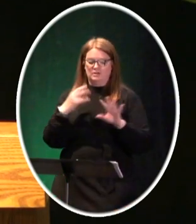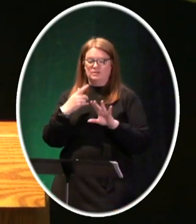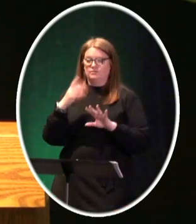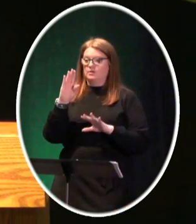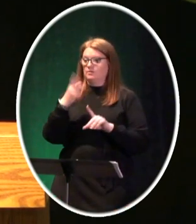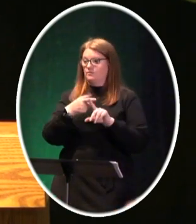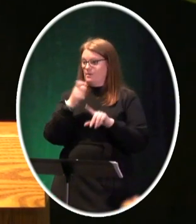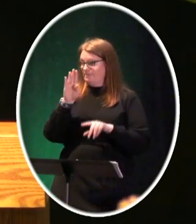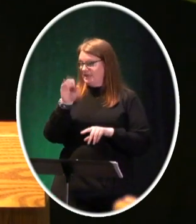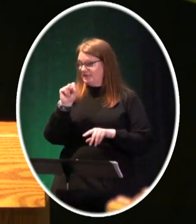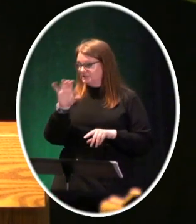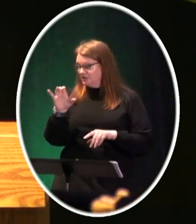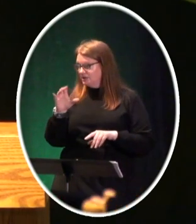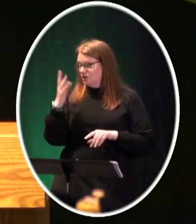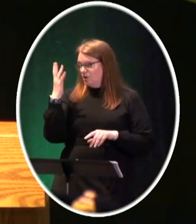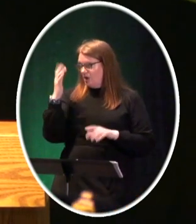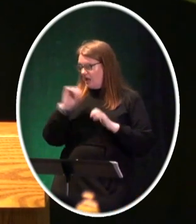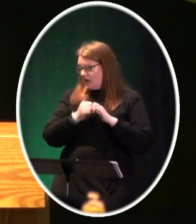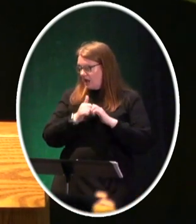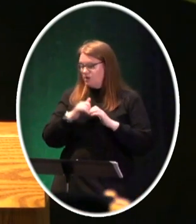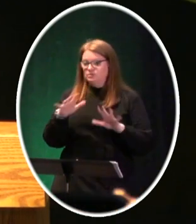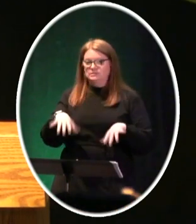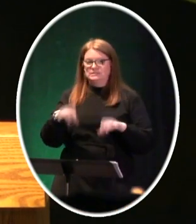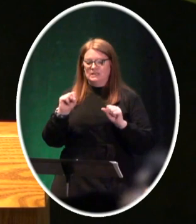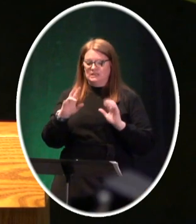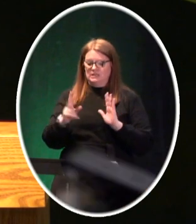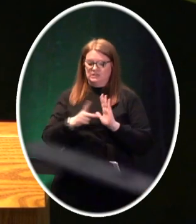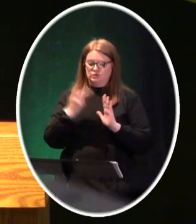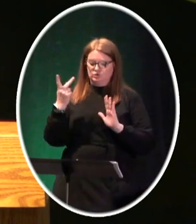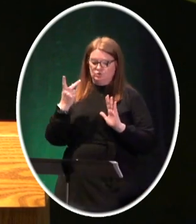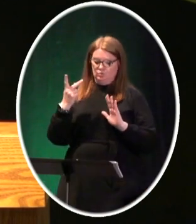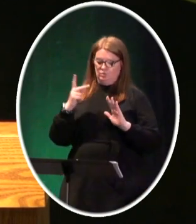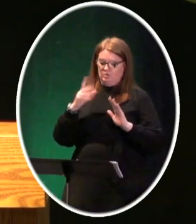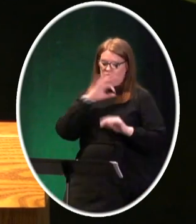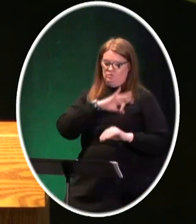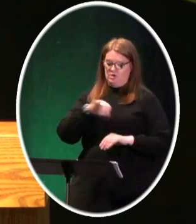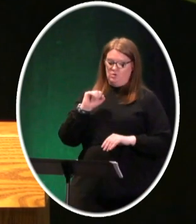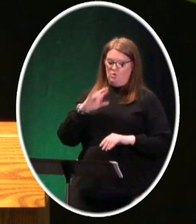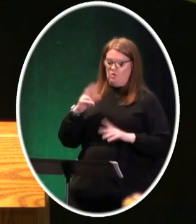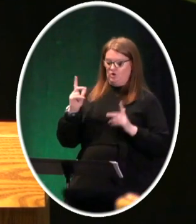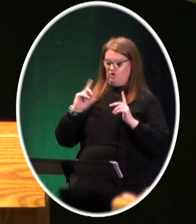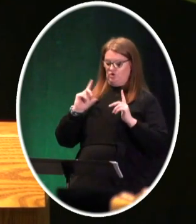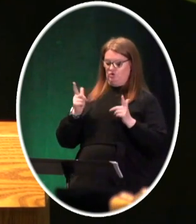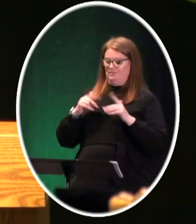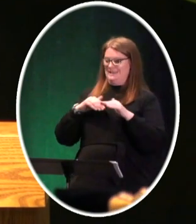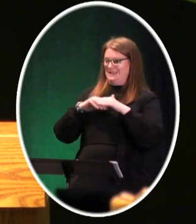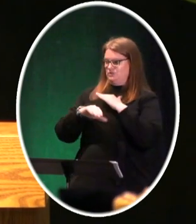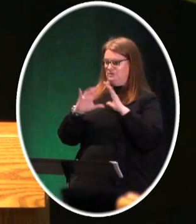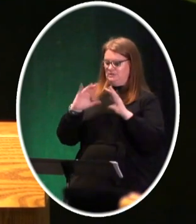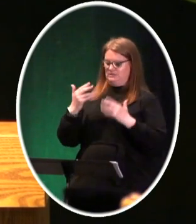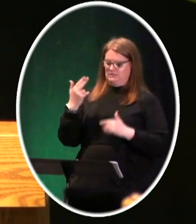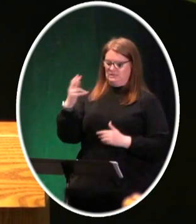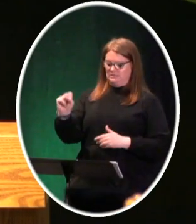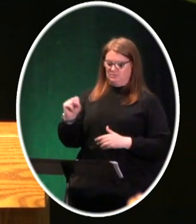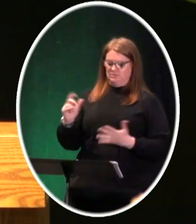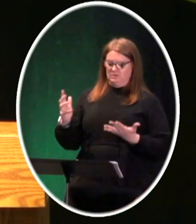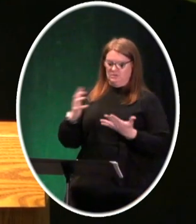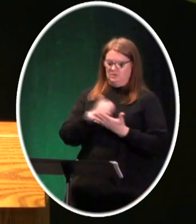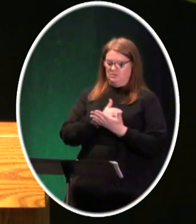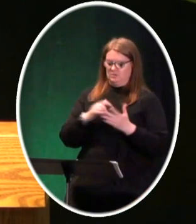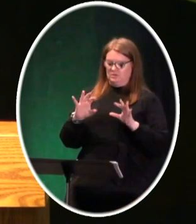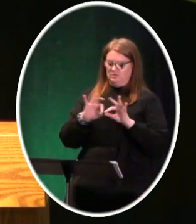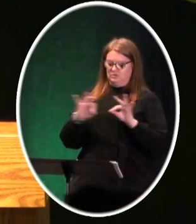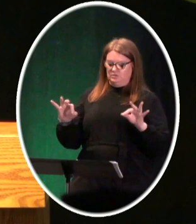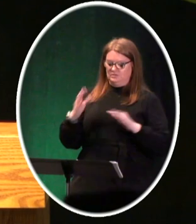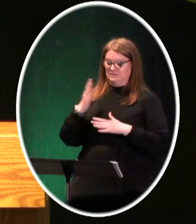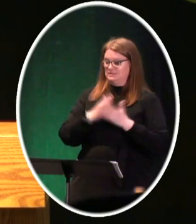BSC, taking dual credit and early entry classes in high school. They will receive their degree before some of